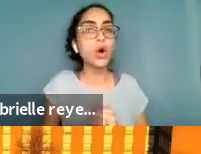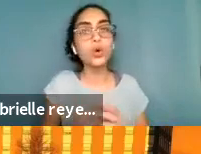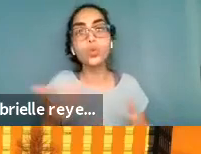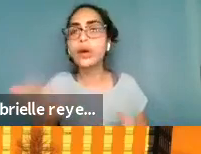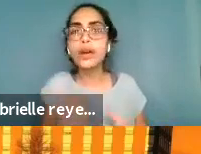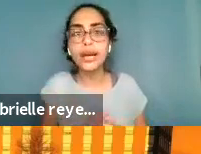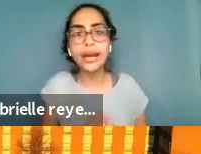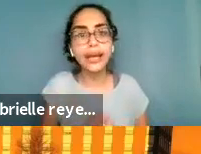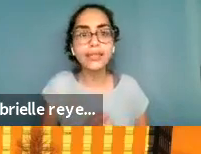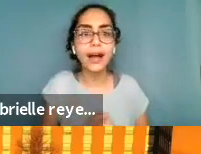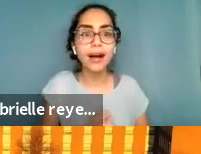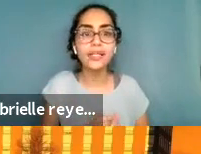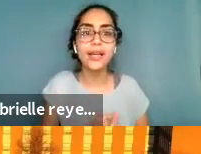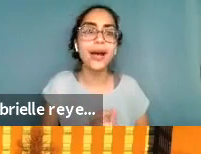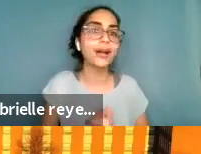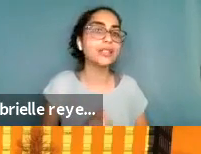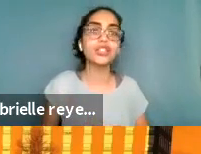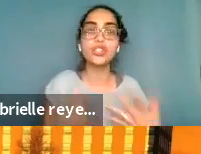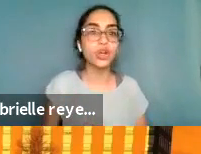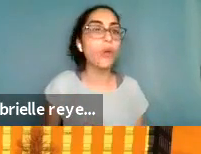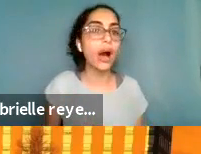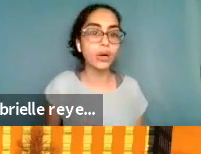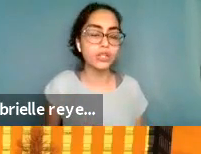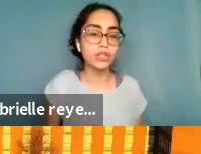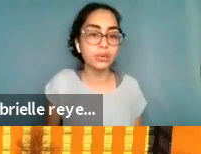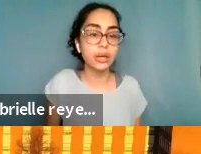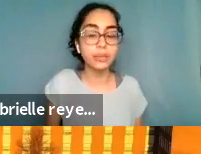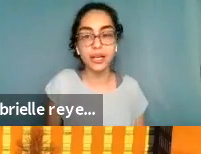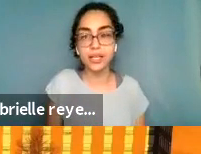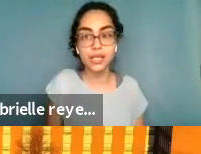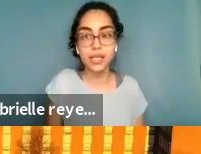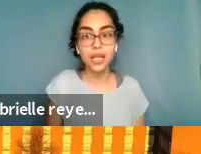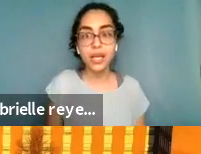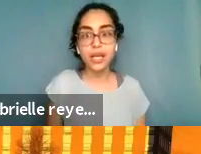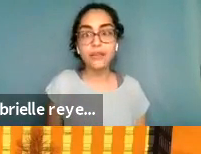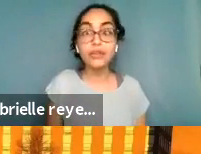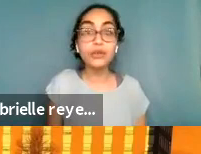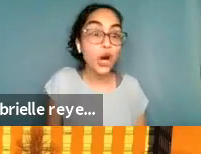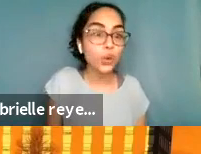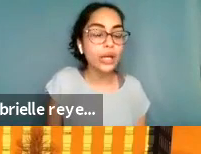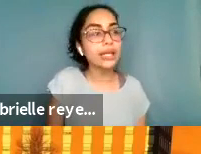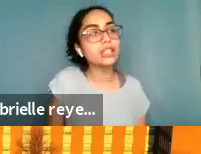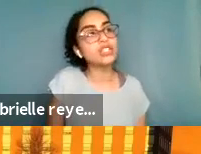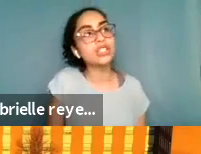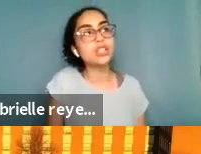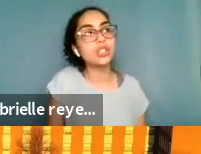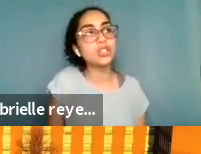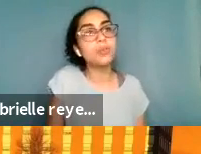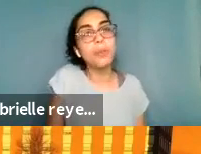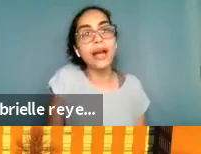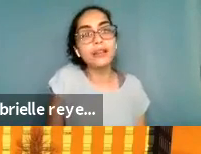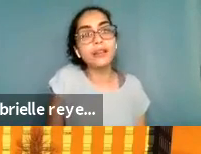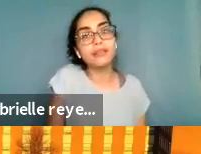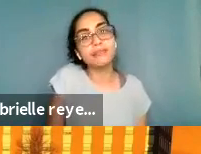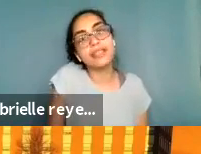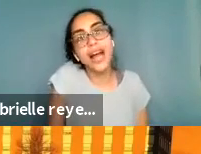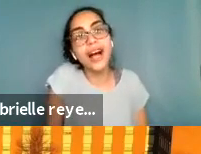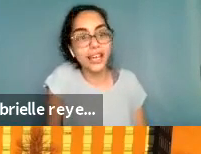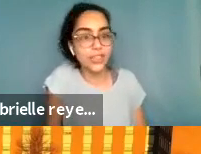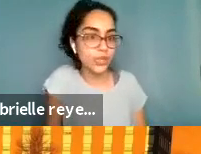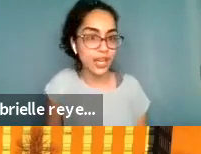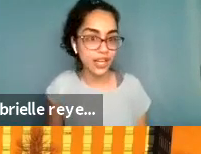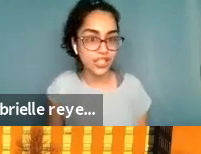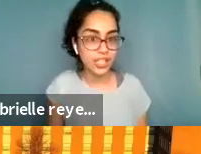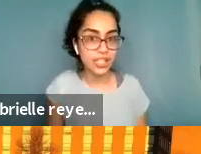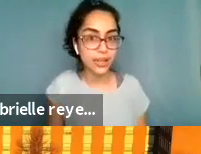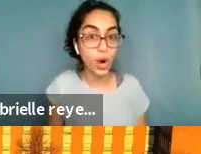and, oh, where can I get that contact, and just go out and do it. Because if you don't, like, it's just, you might not